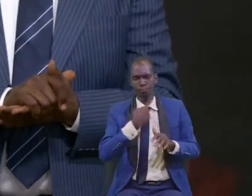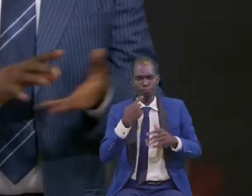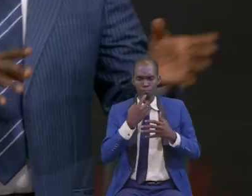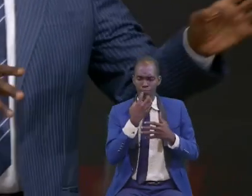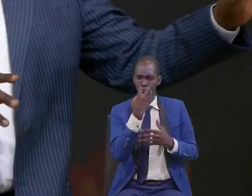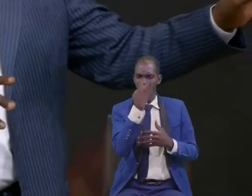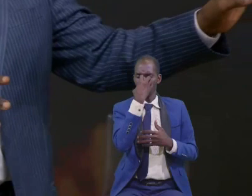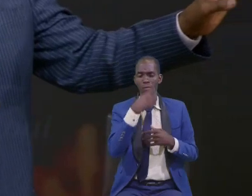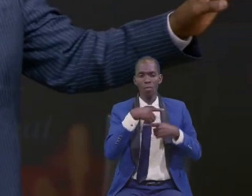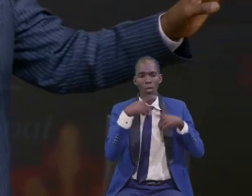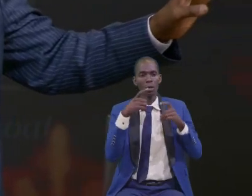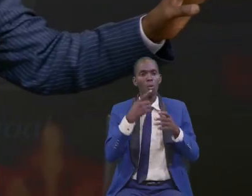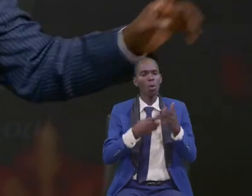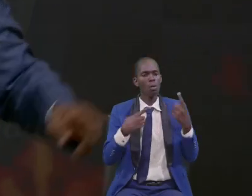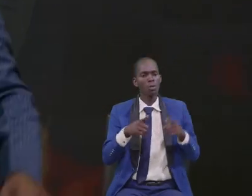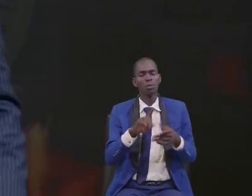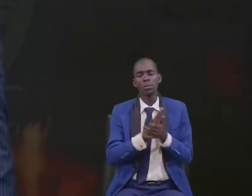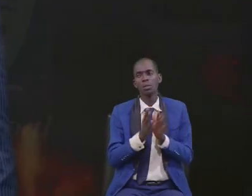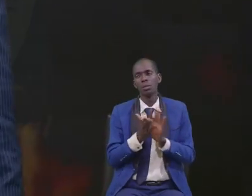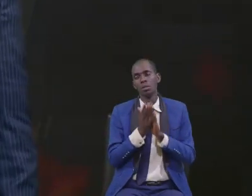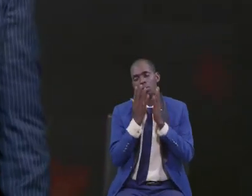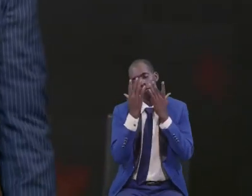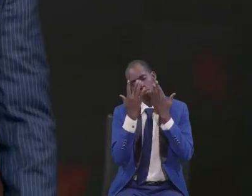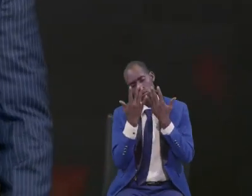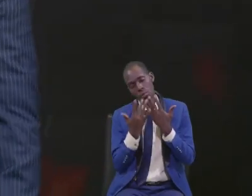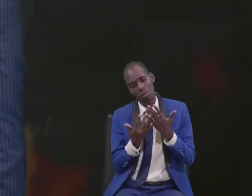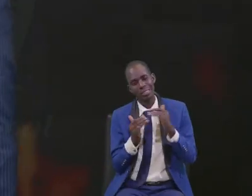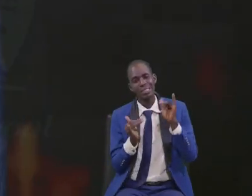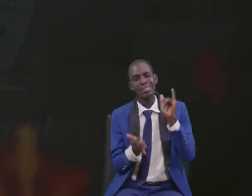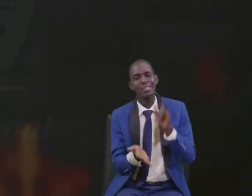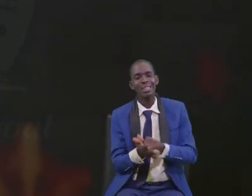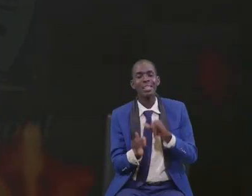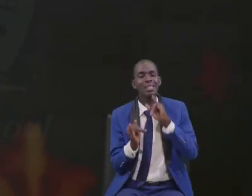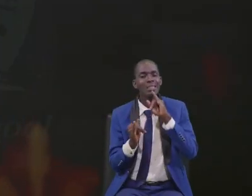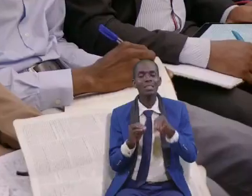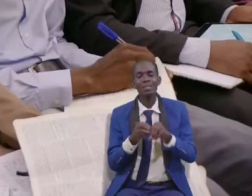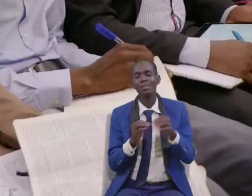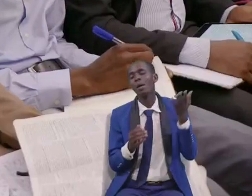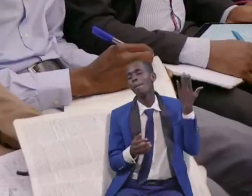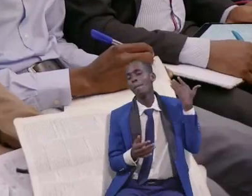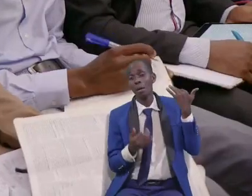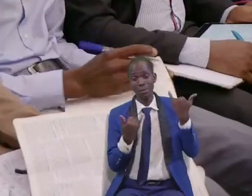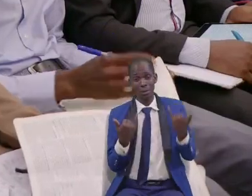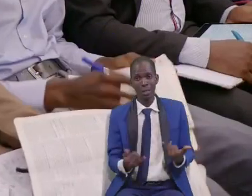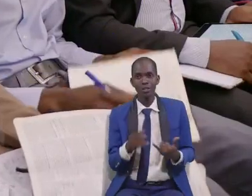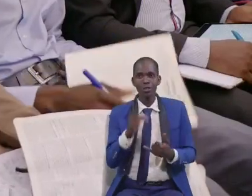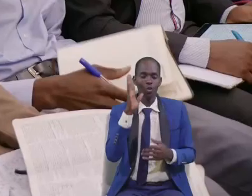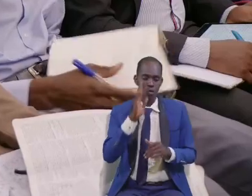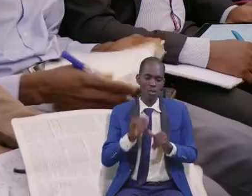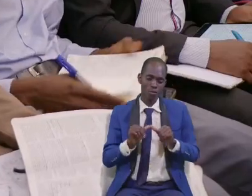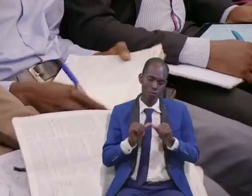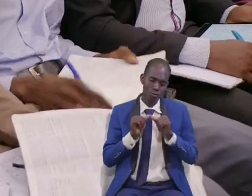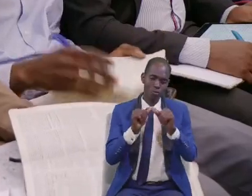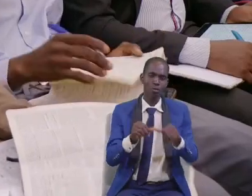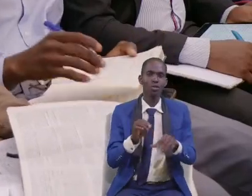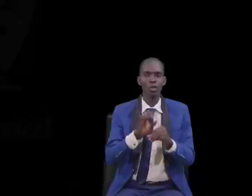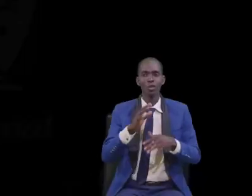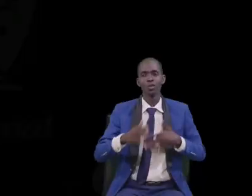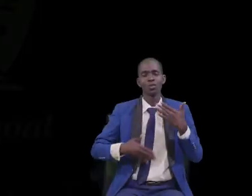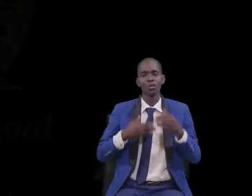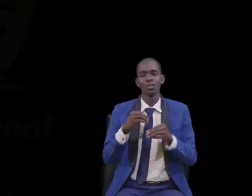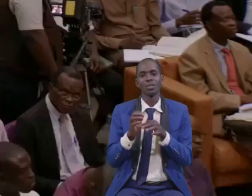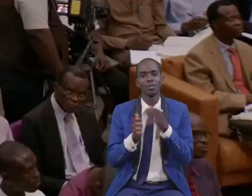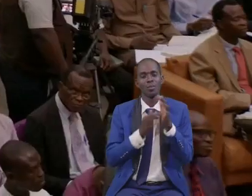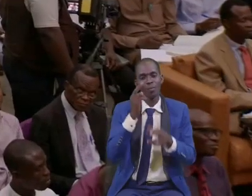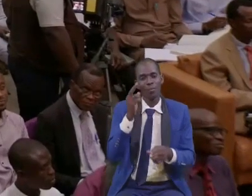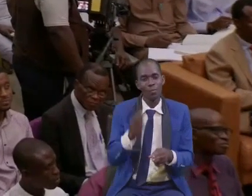your joy in the past, but today will keep that joy. You will keep your joy. It says,